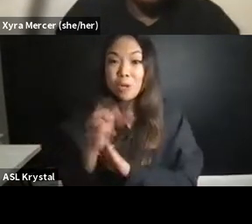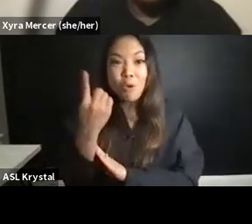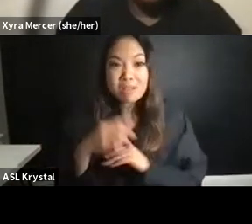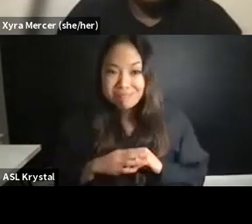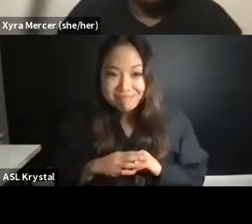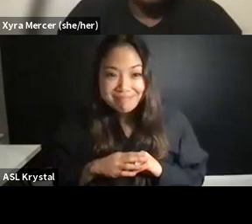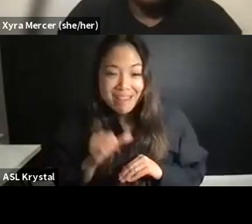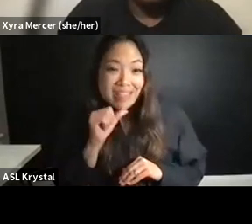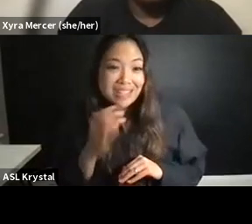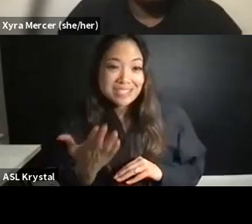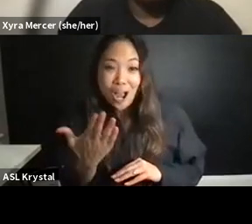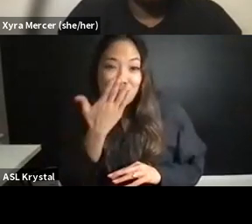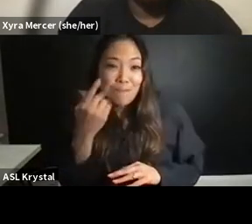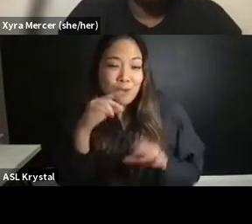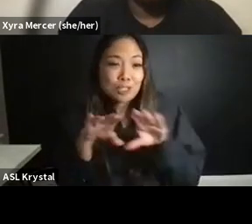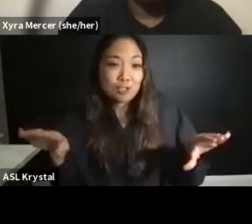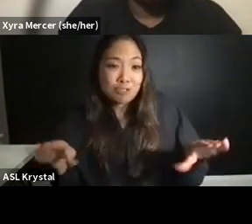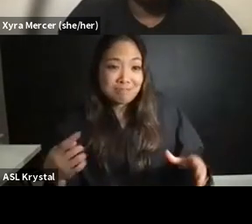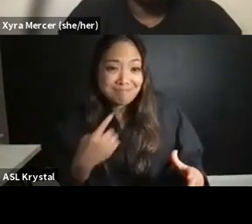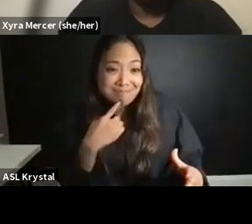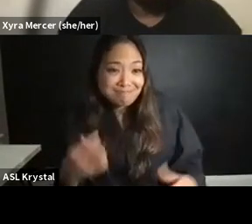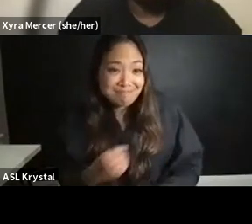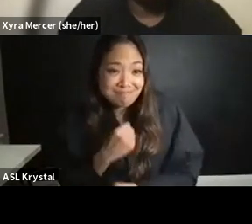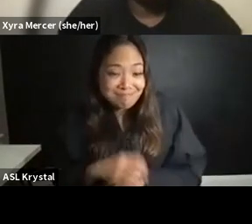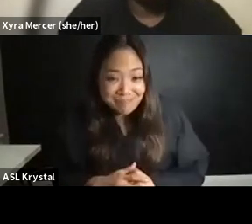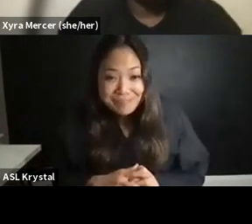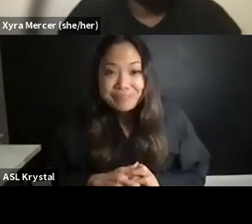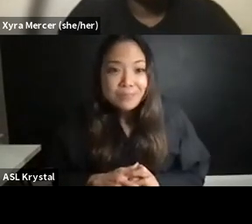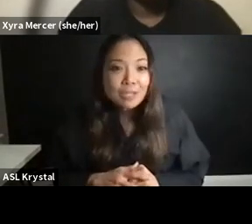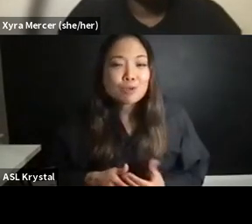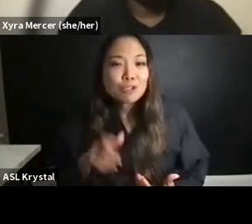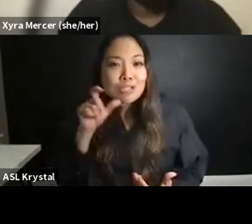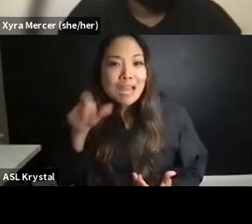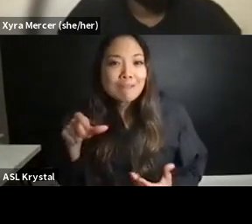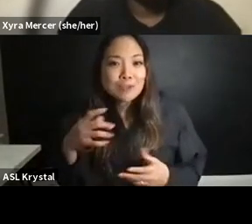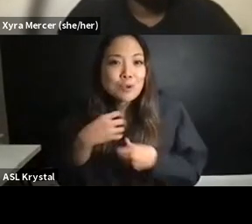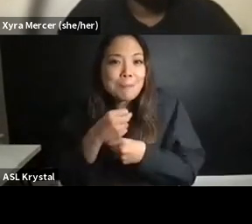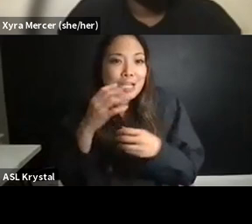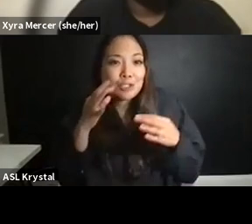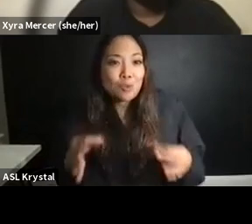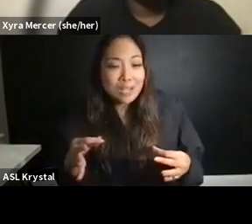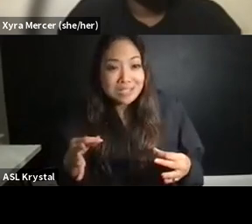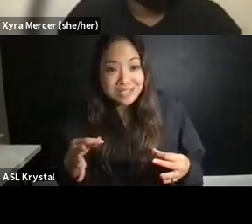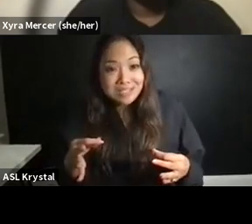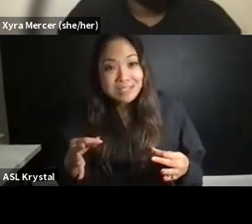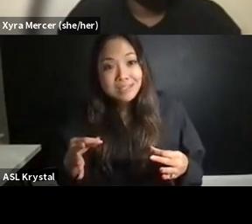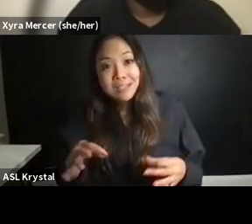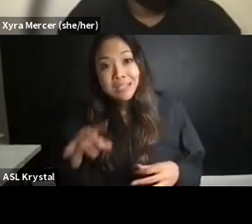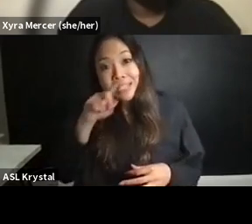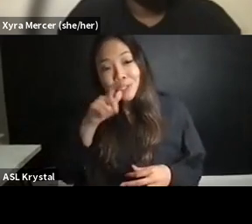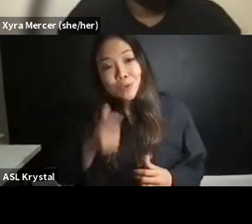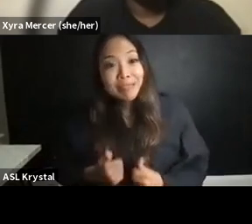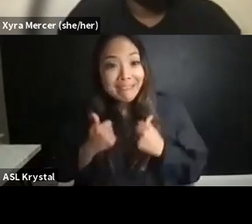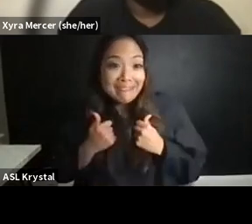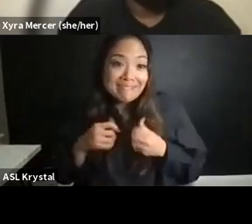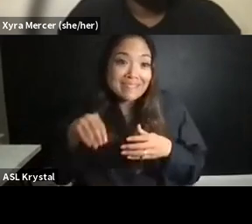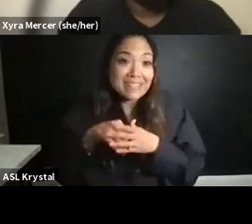out how to make that work and you shouldn't have to make a choice suburban kids have those all the time